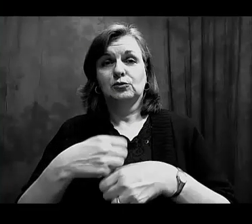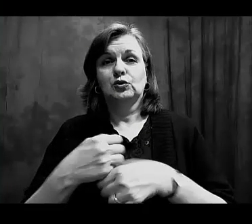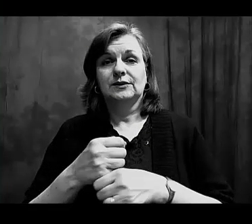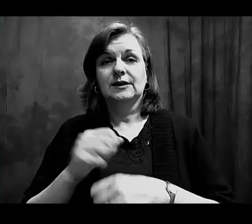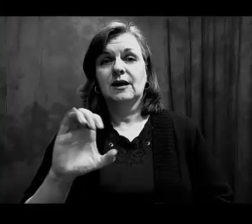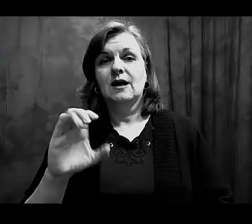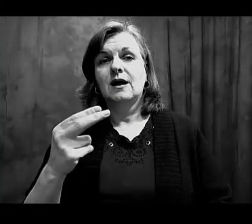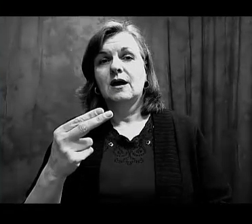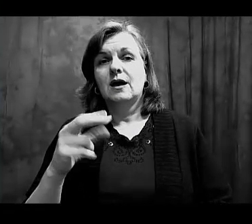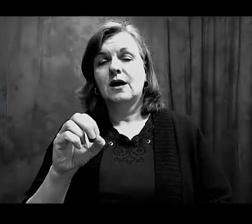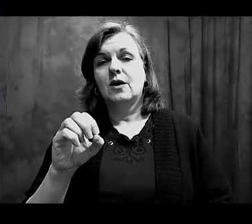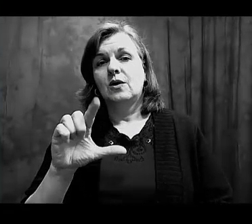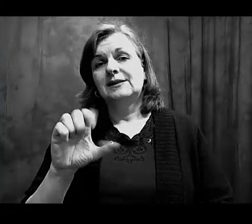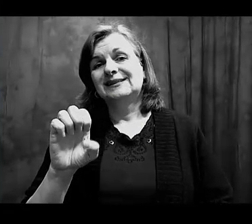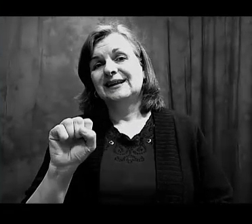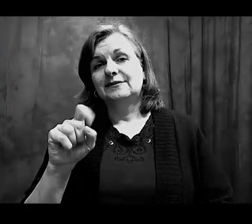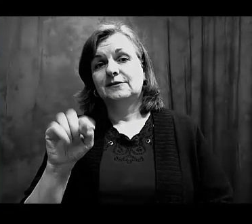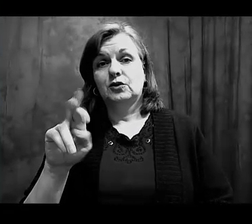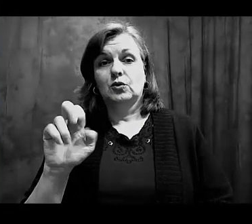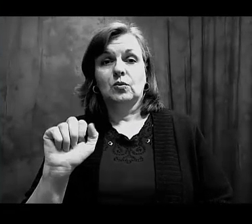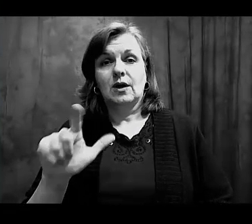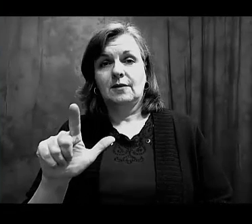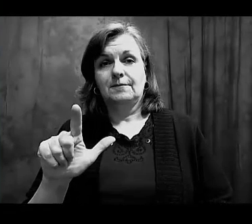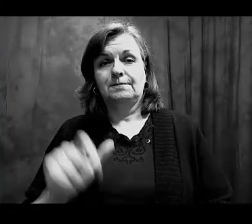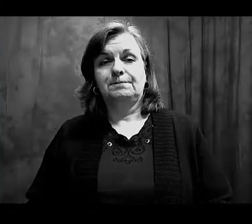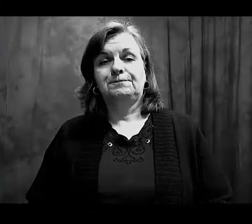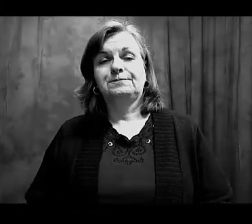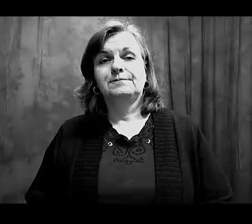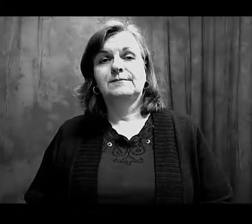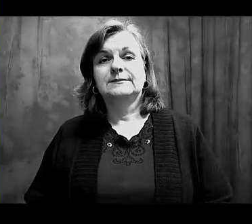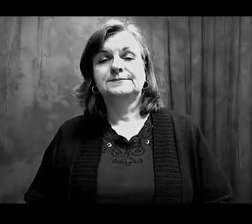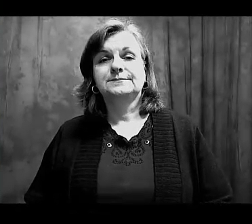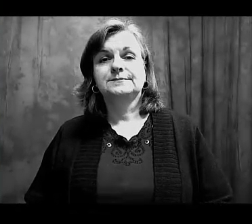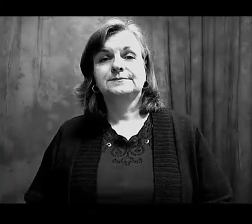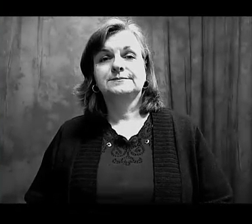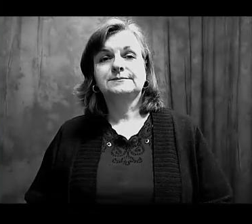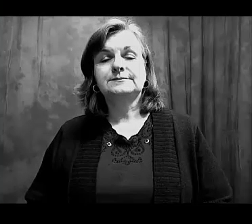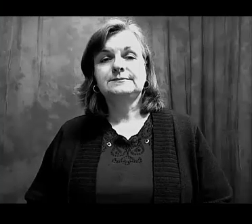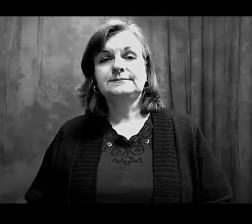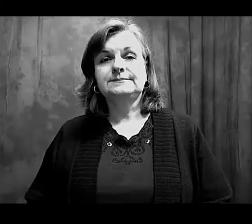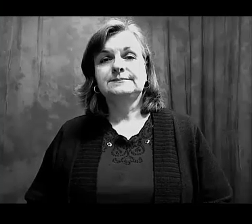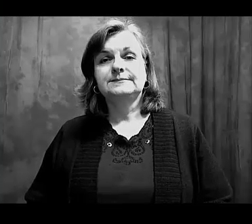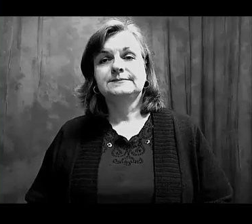actually associated with your production of cholesterol. Okay?